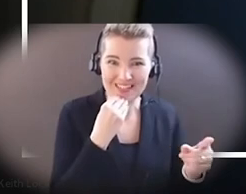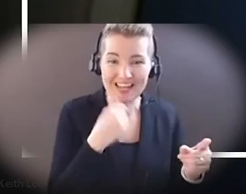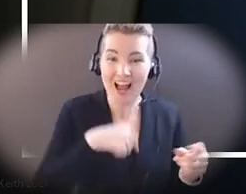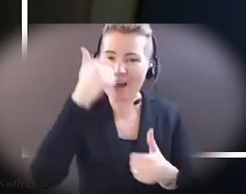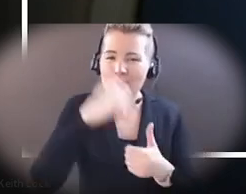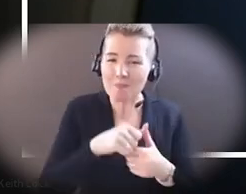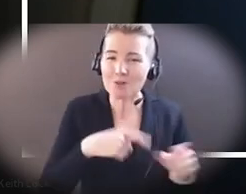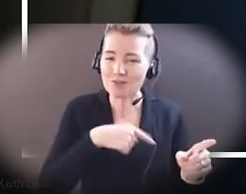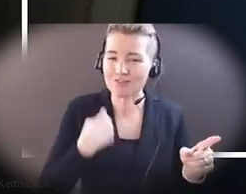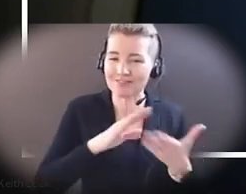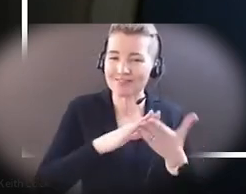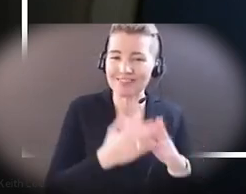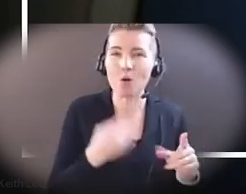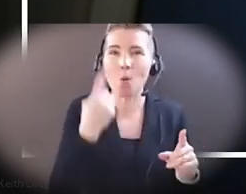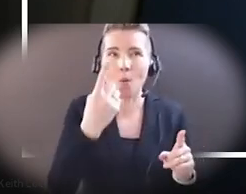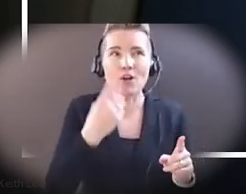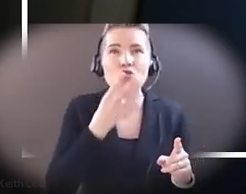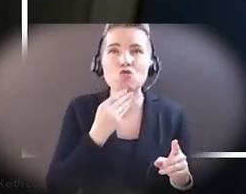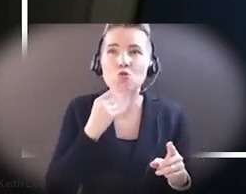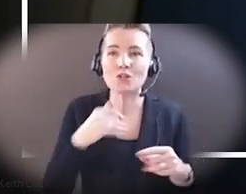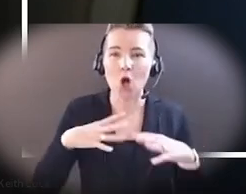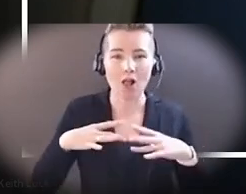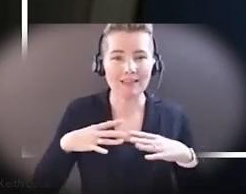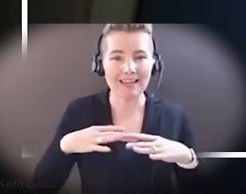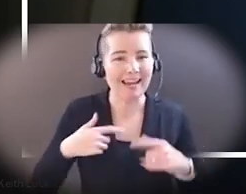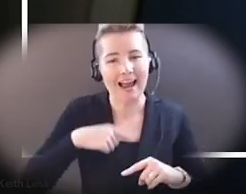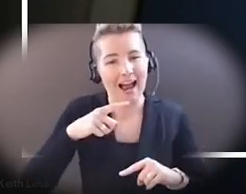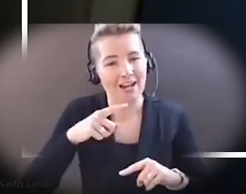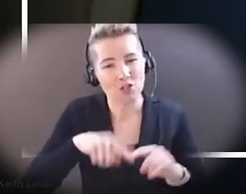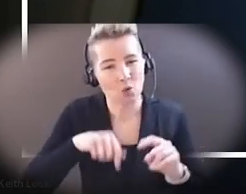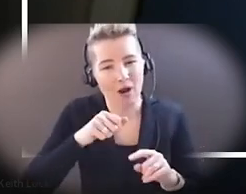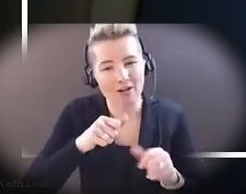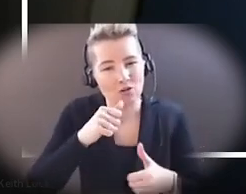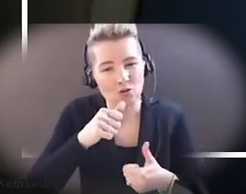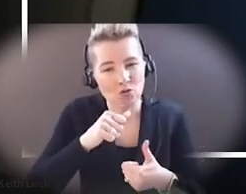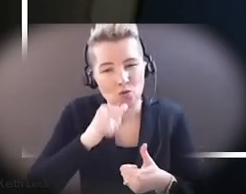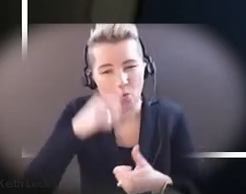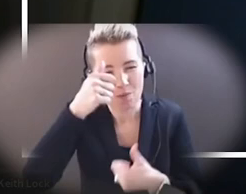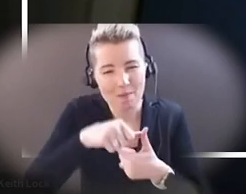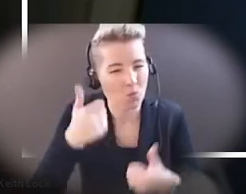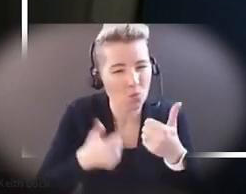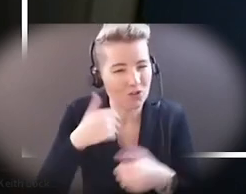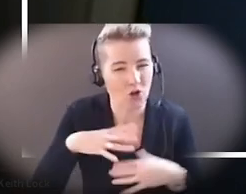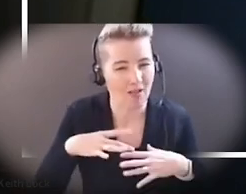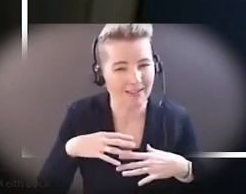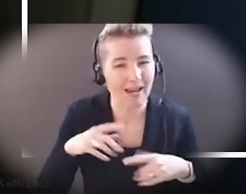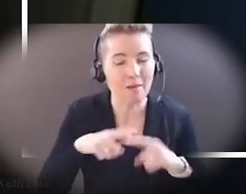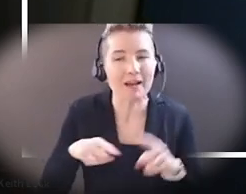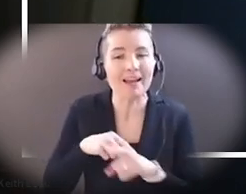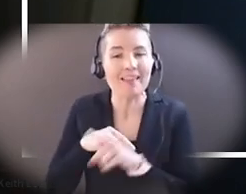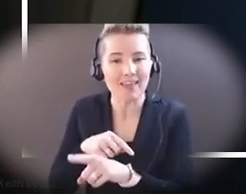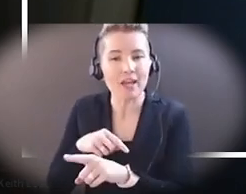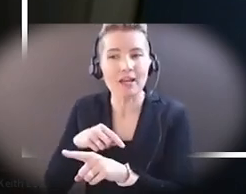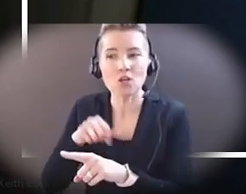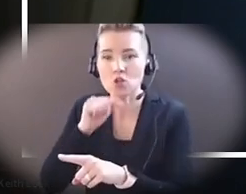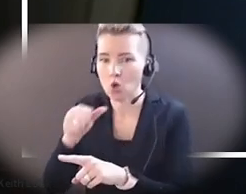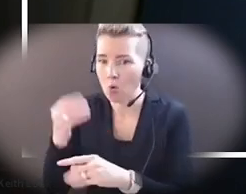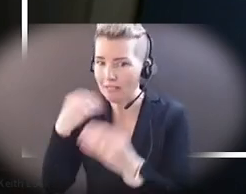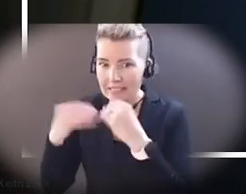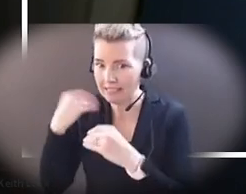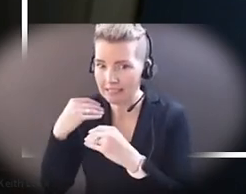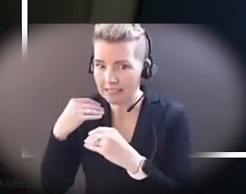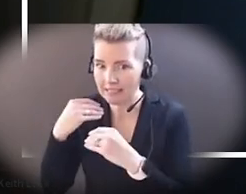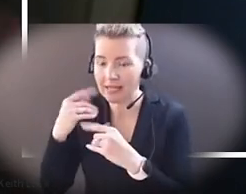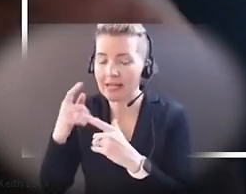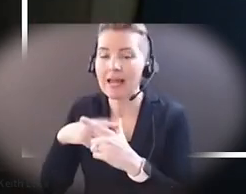holiday. I don't know much about it, but there's a Jewish holiday where people fast, and then they break their